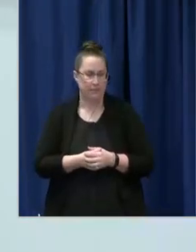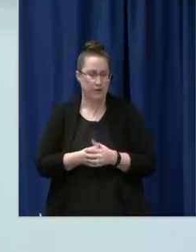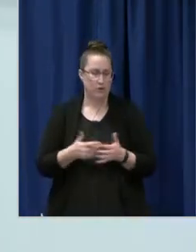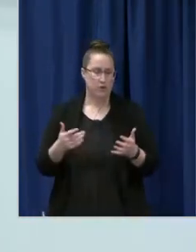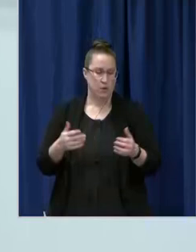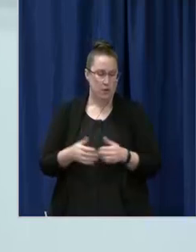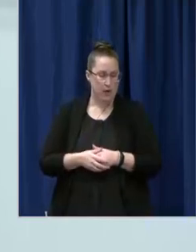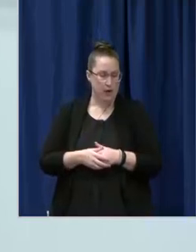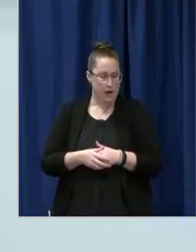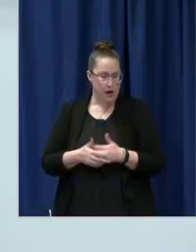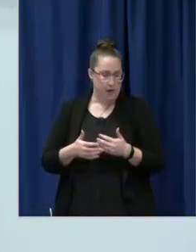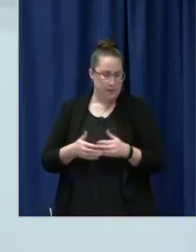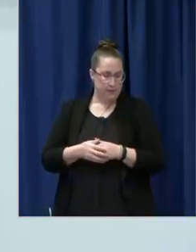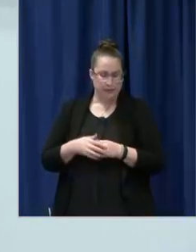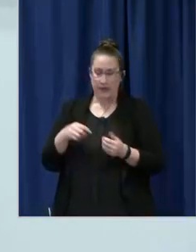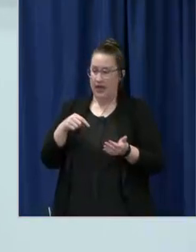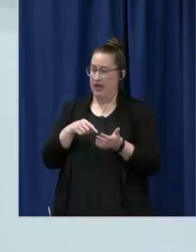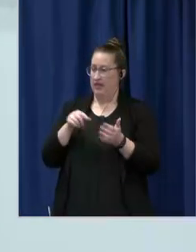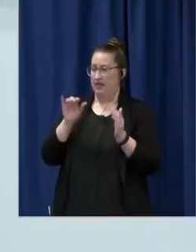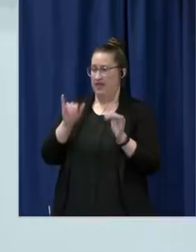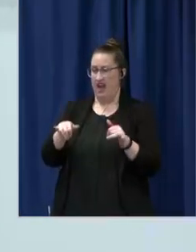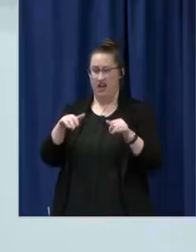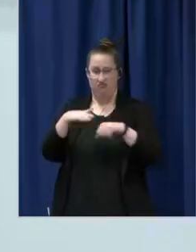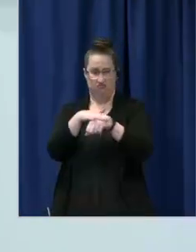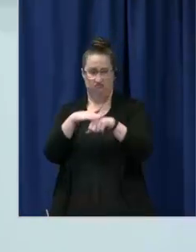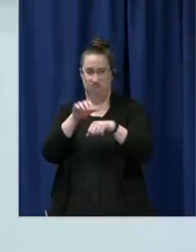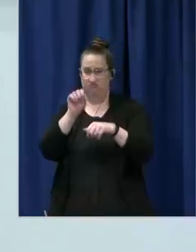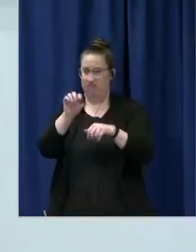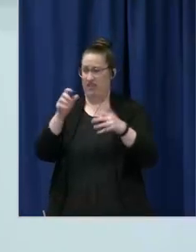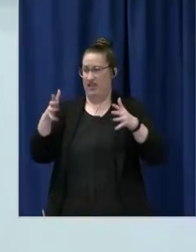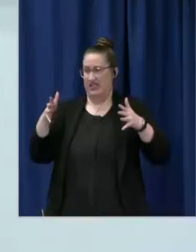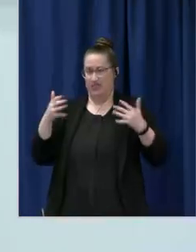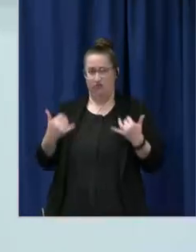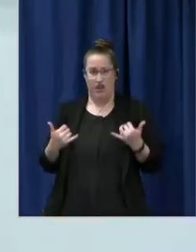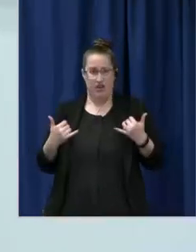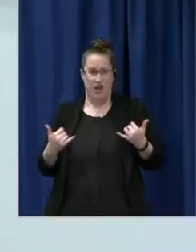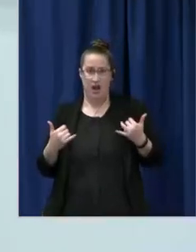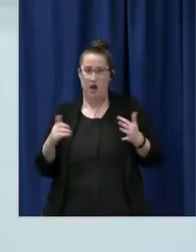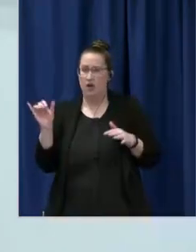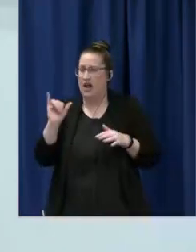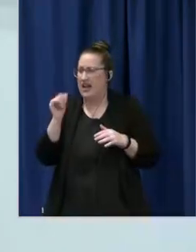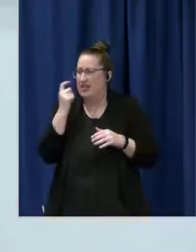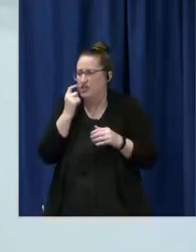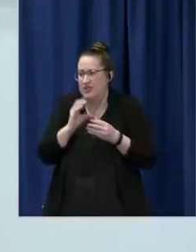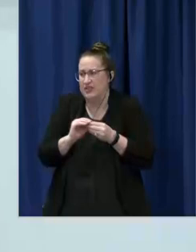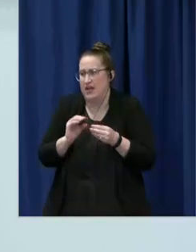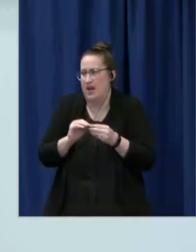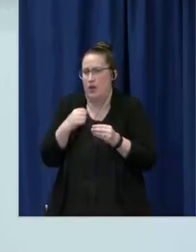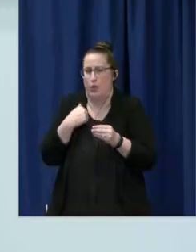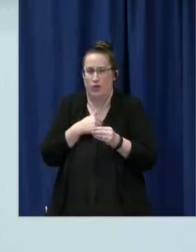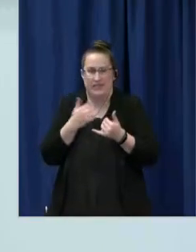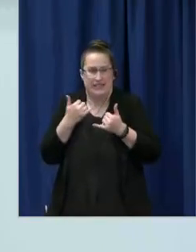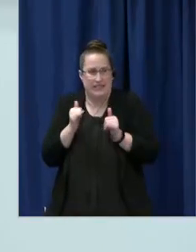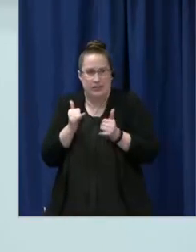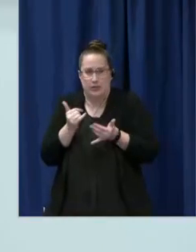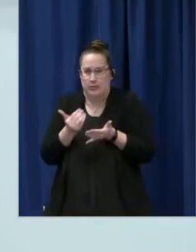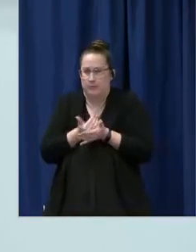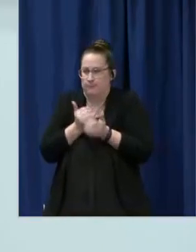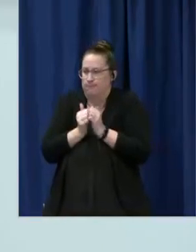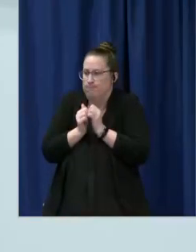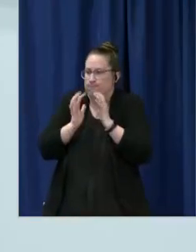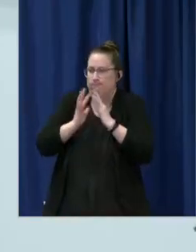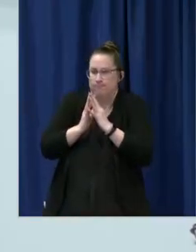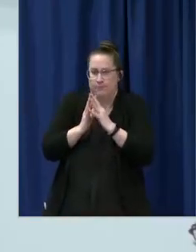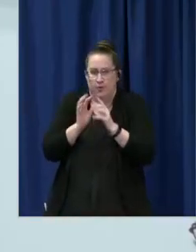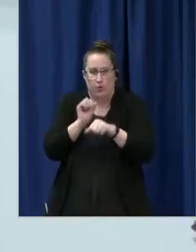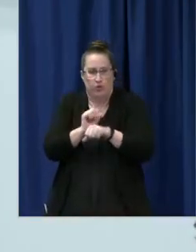So this is as much as I have right now. As I said, we're still getting the work